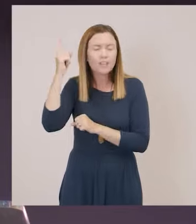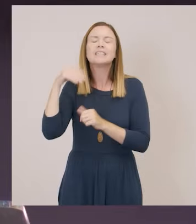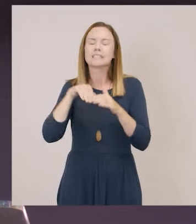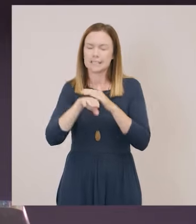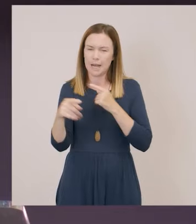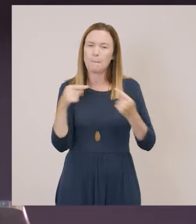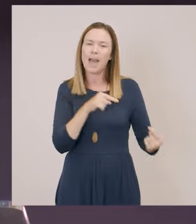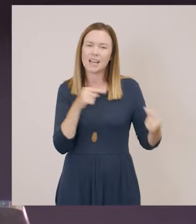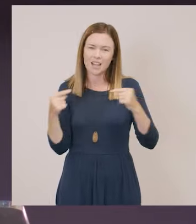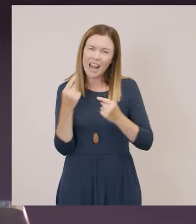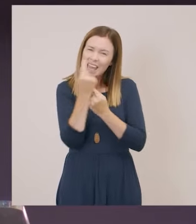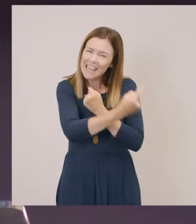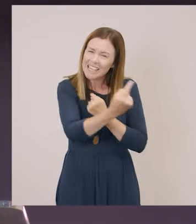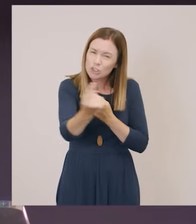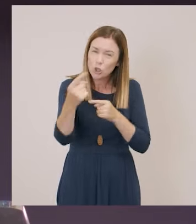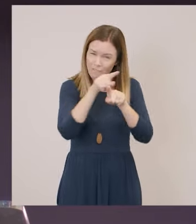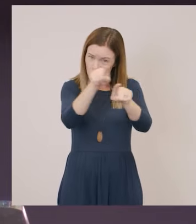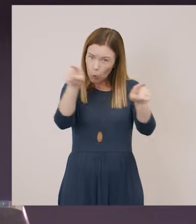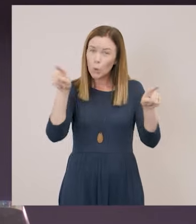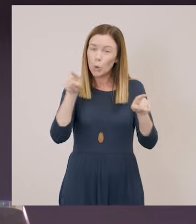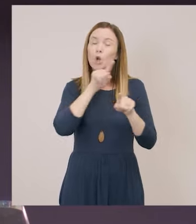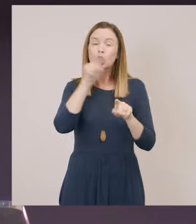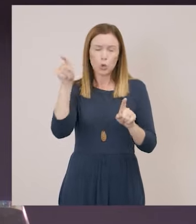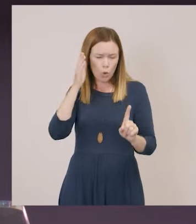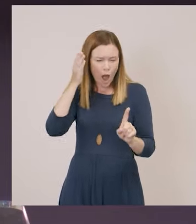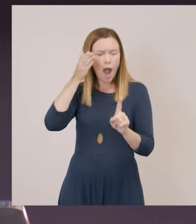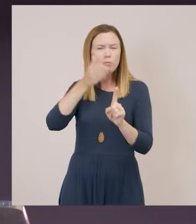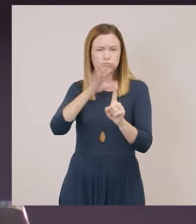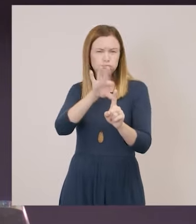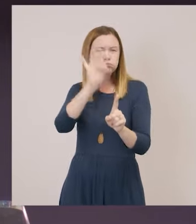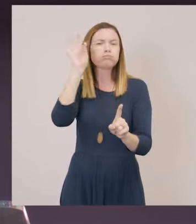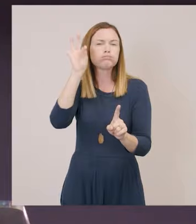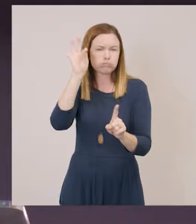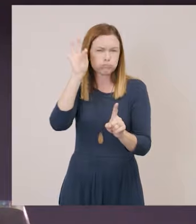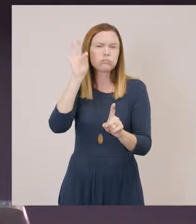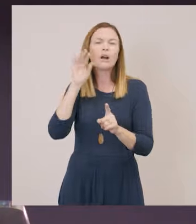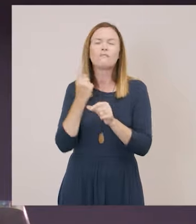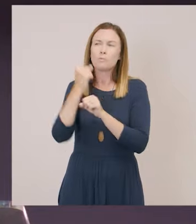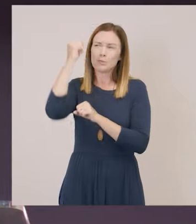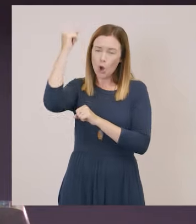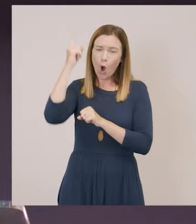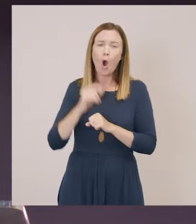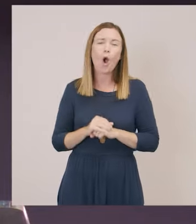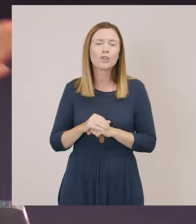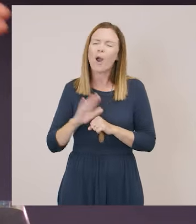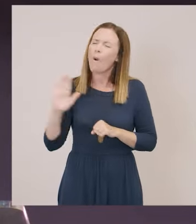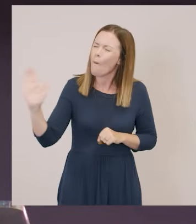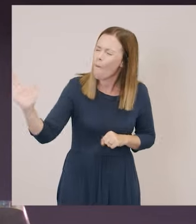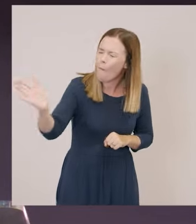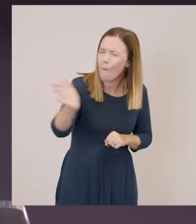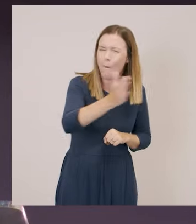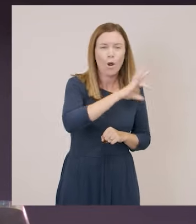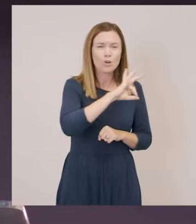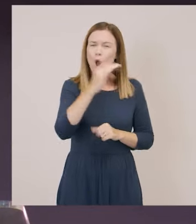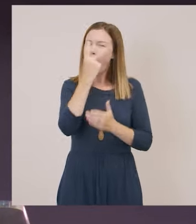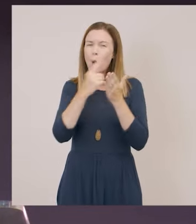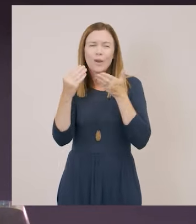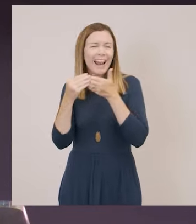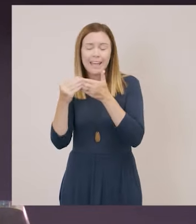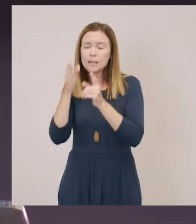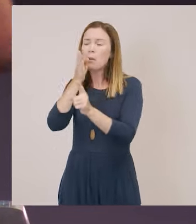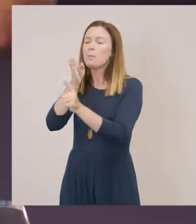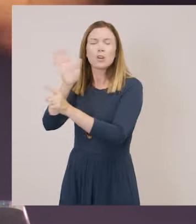do significant things for God. Did you know that? It's not just like this magic leadership touch that people get. Every single one of us, when we give our